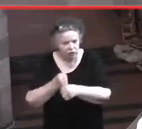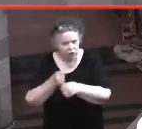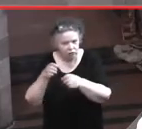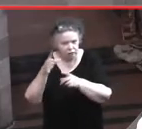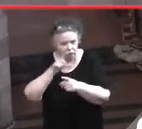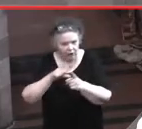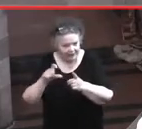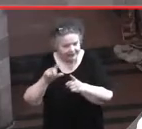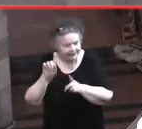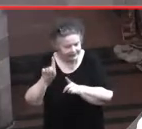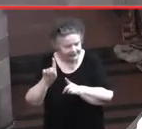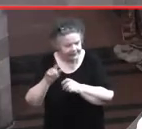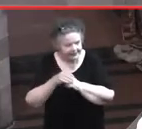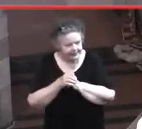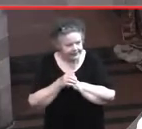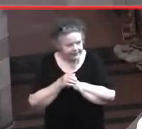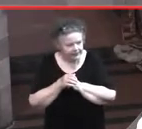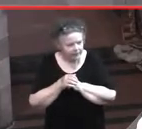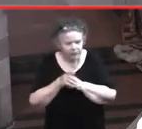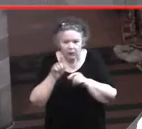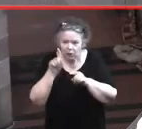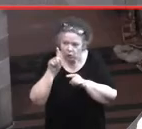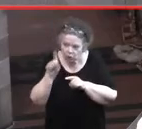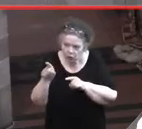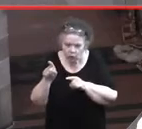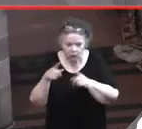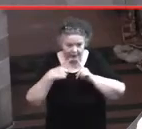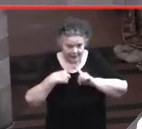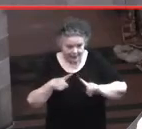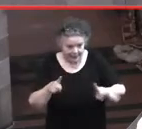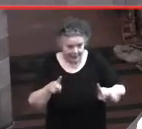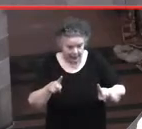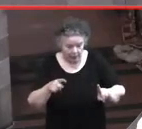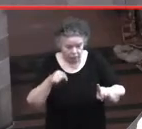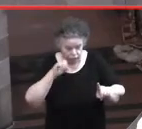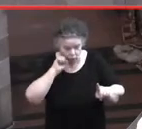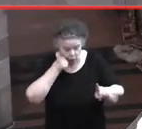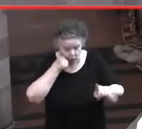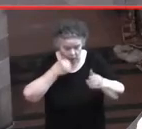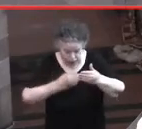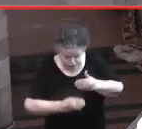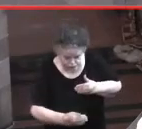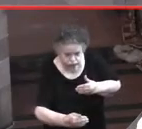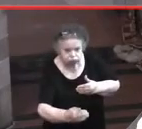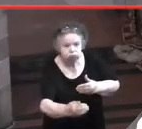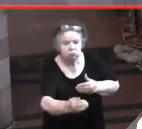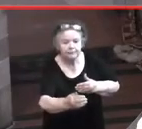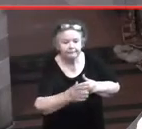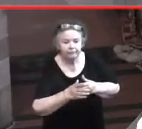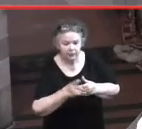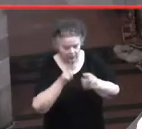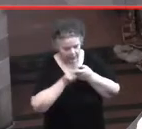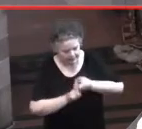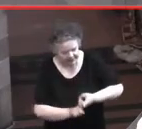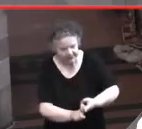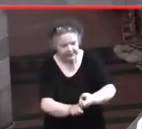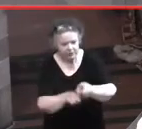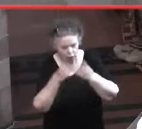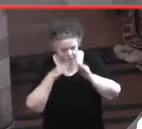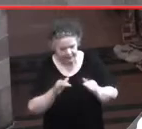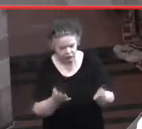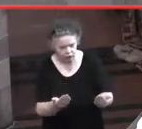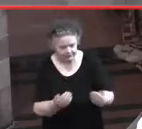Christ. You will declare your lifelong commitment to this ministry. The